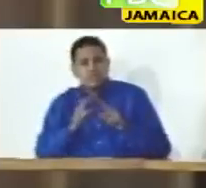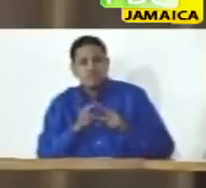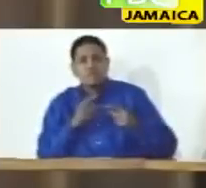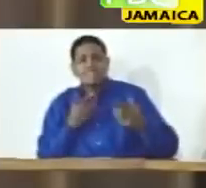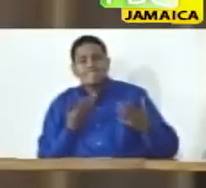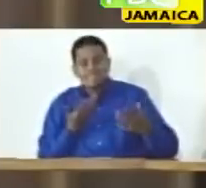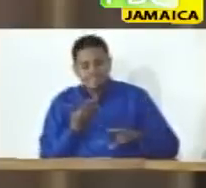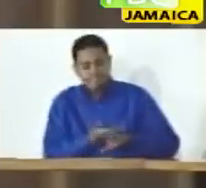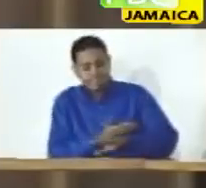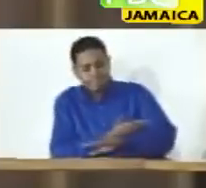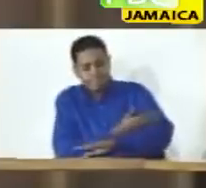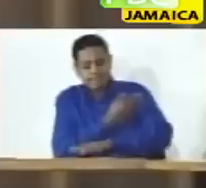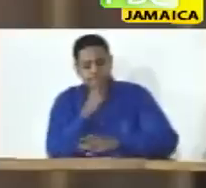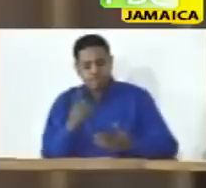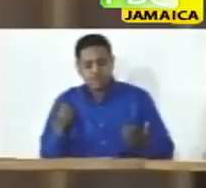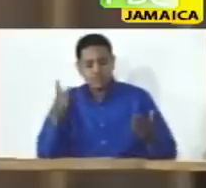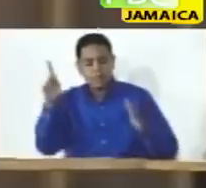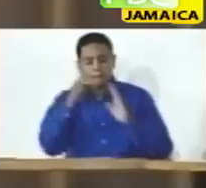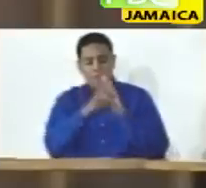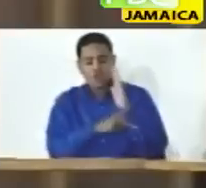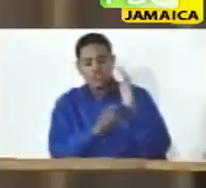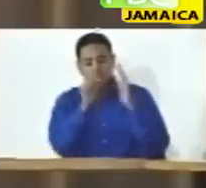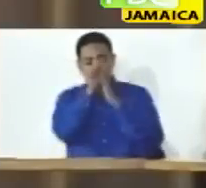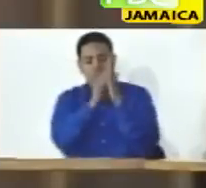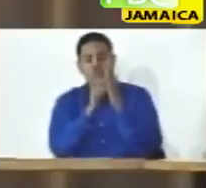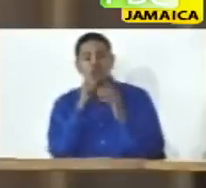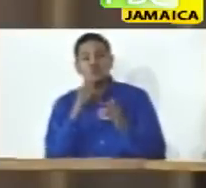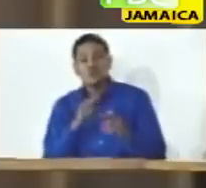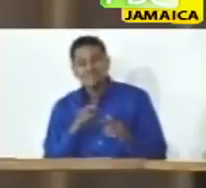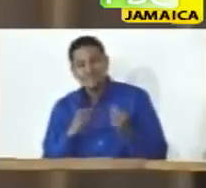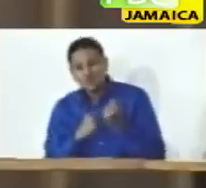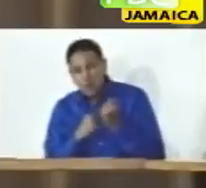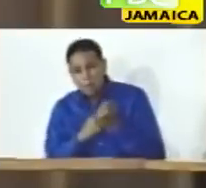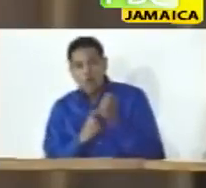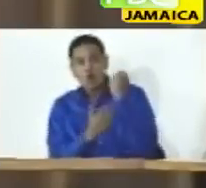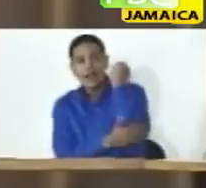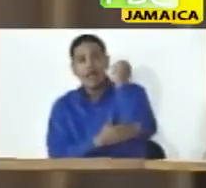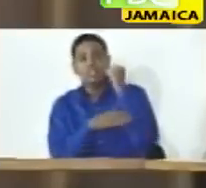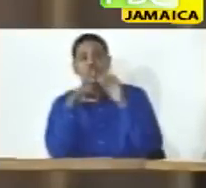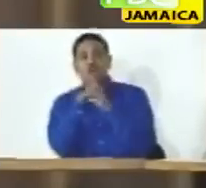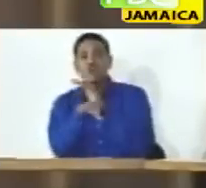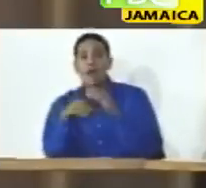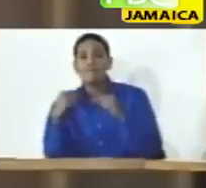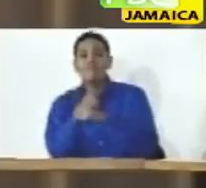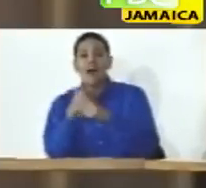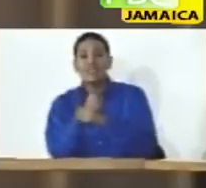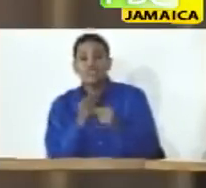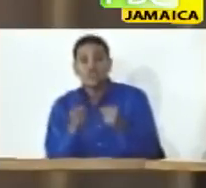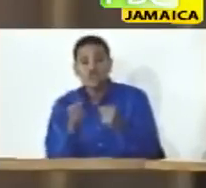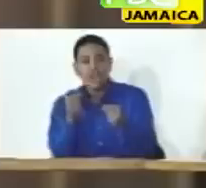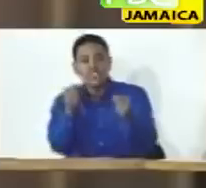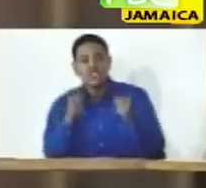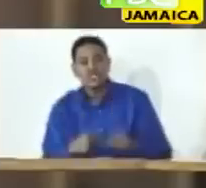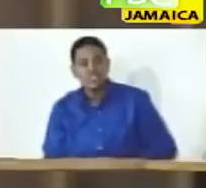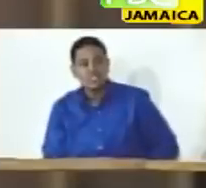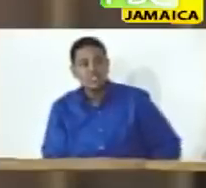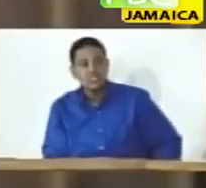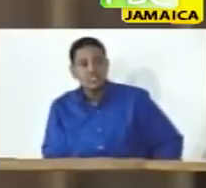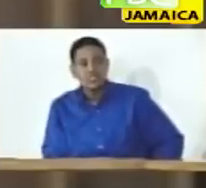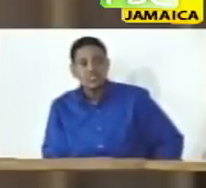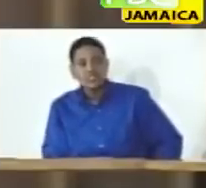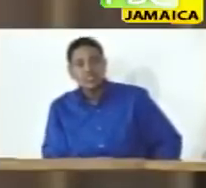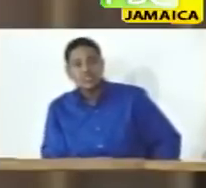considerable strides in advancing its policy agenda to support national crime-fighting strategies.